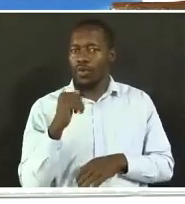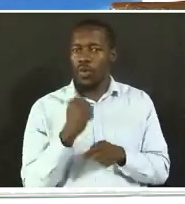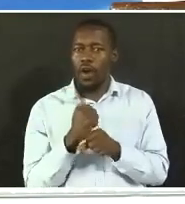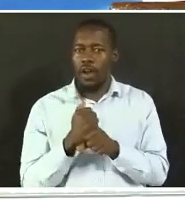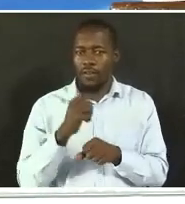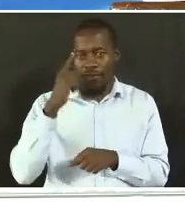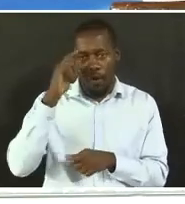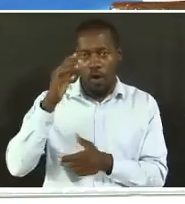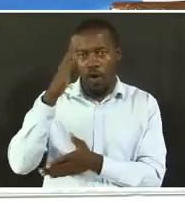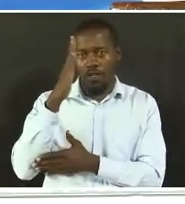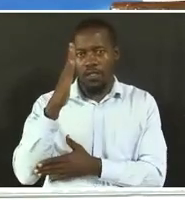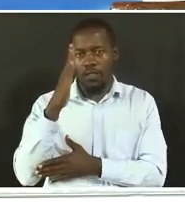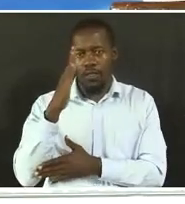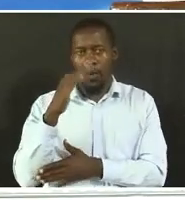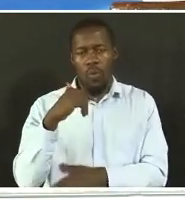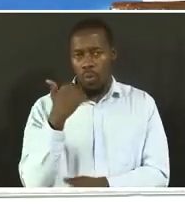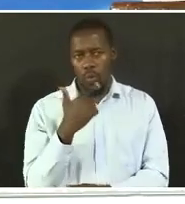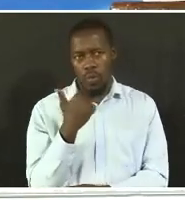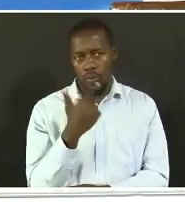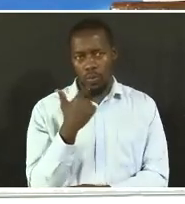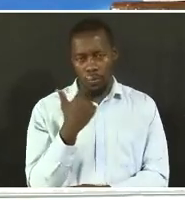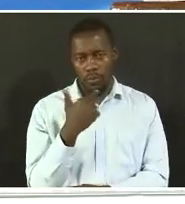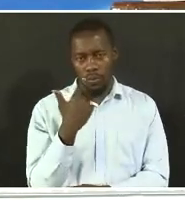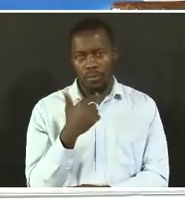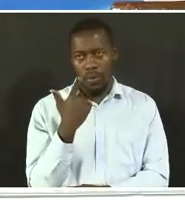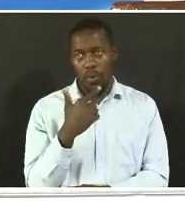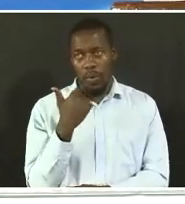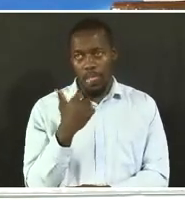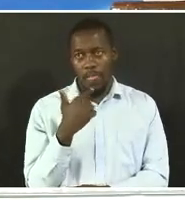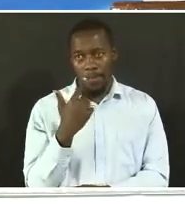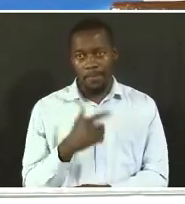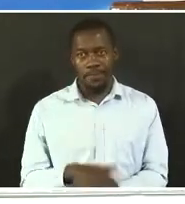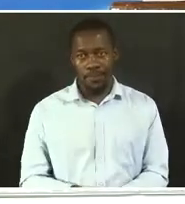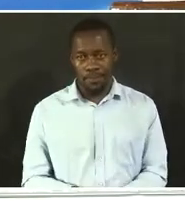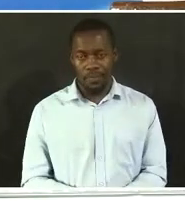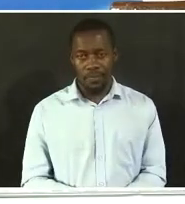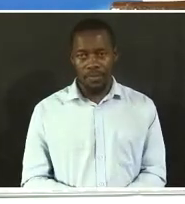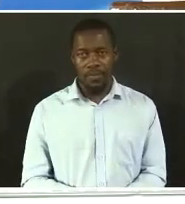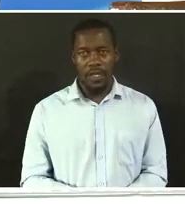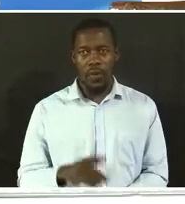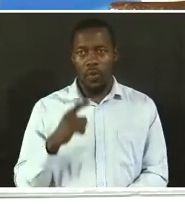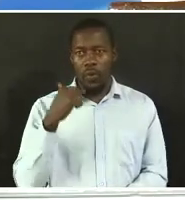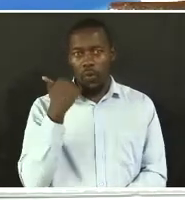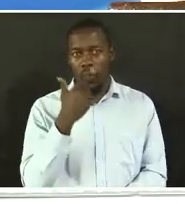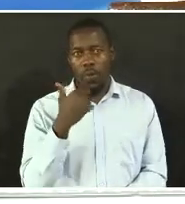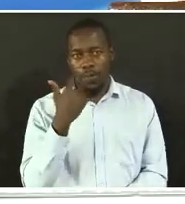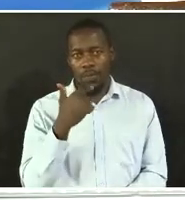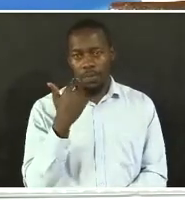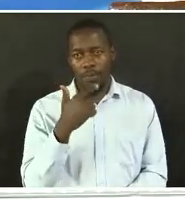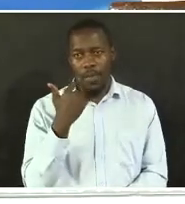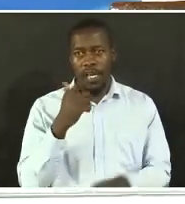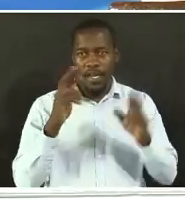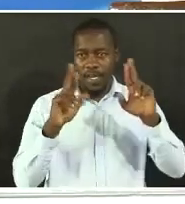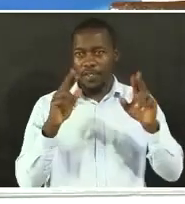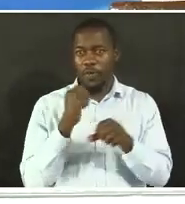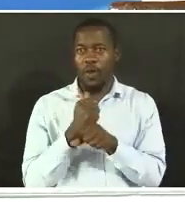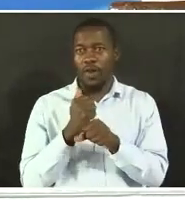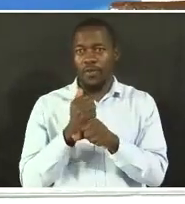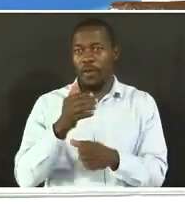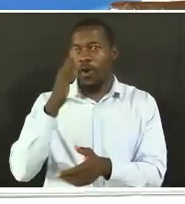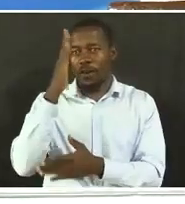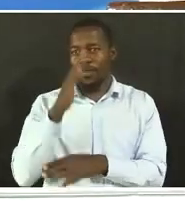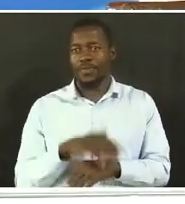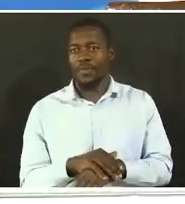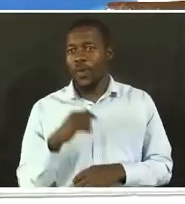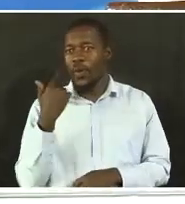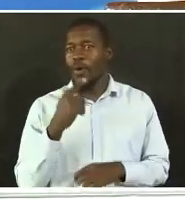afternoon, specifically the presentation we've done. If somebody, the Lord has spoken to you, let me see by show one. Please, this is not a general appeal.